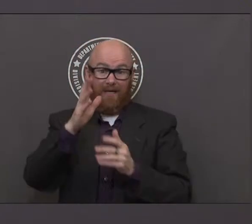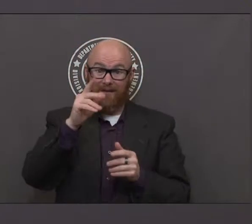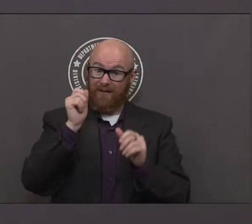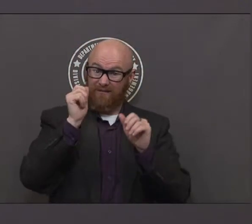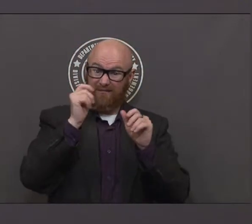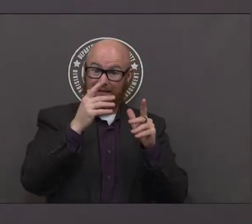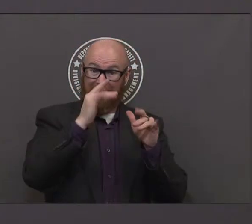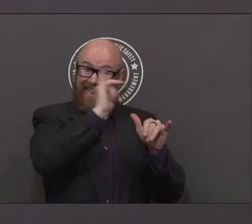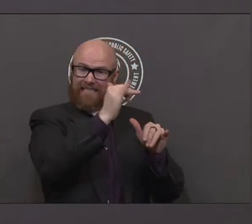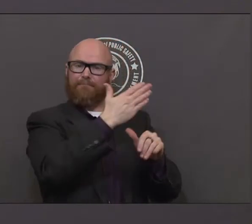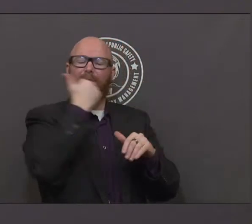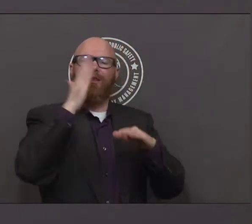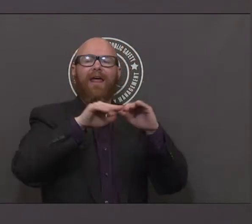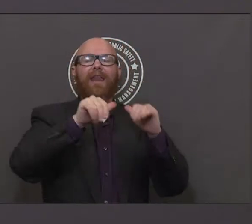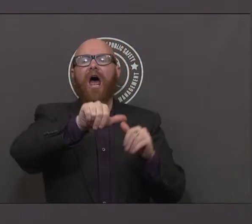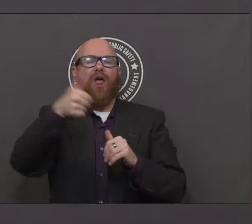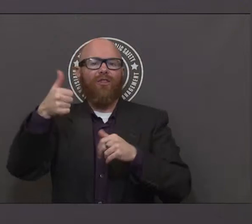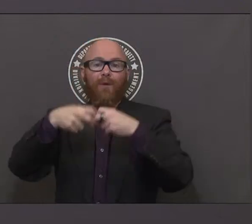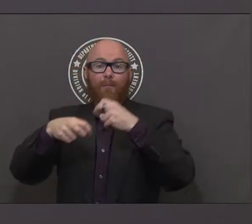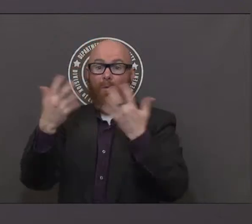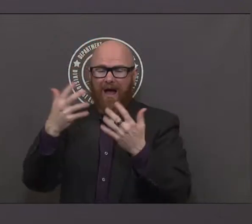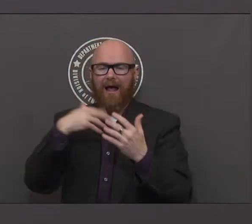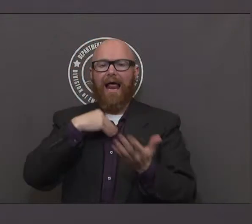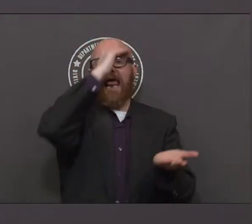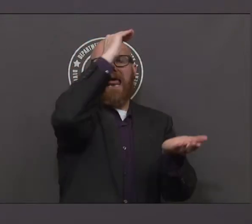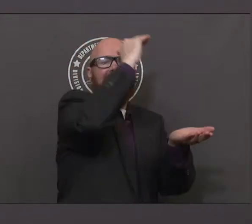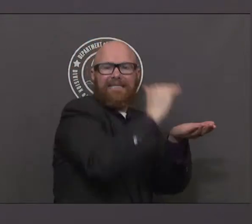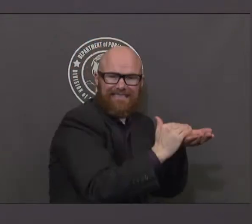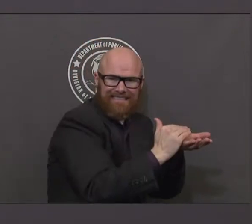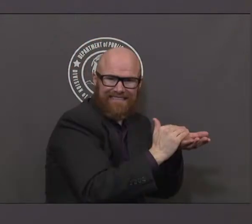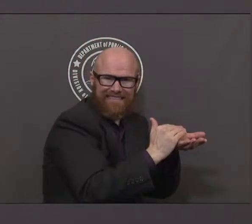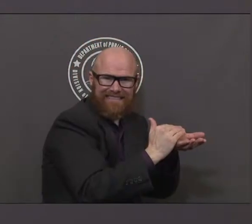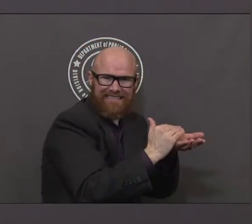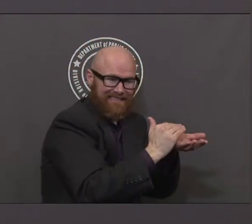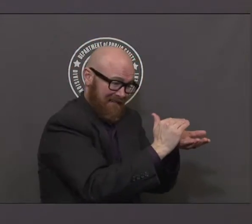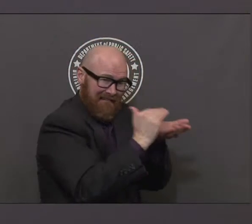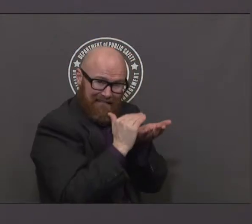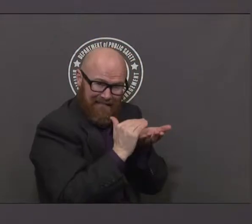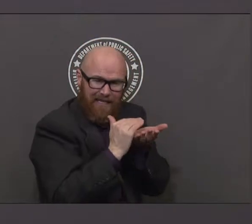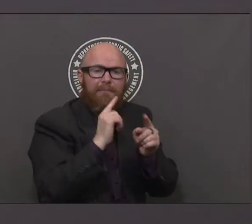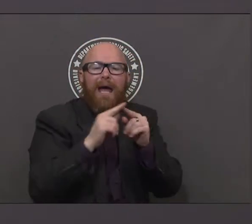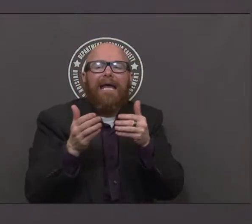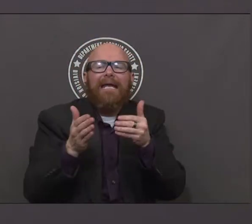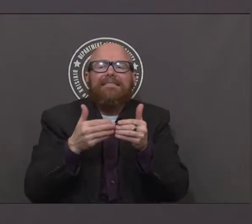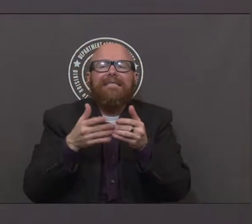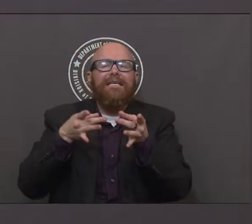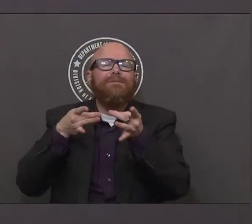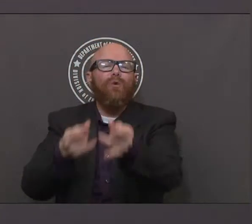more supply than demand? And we decided we wanted more demand than supply. So